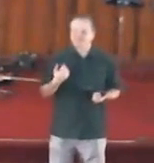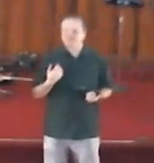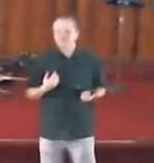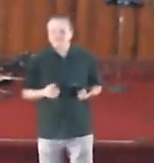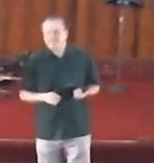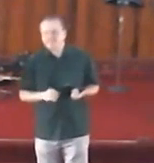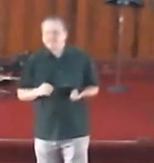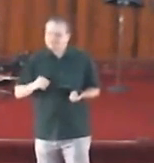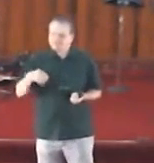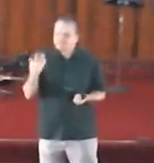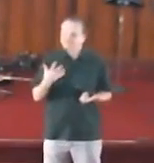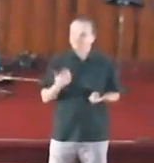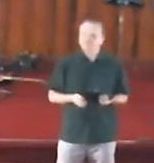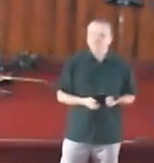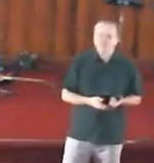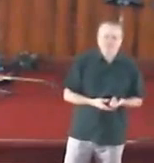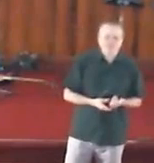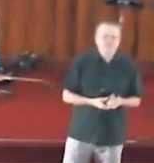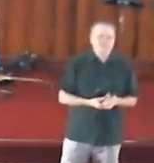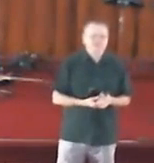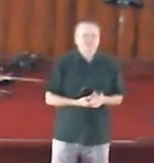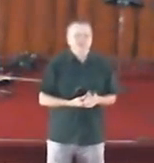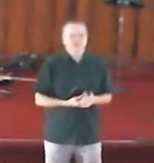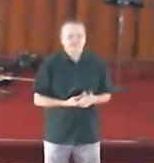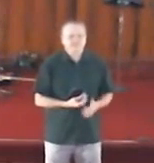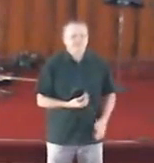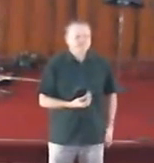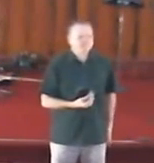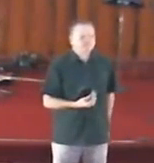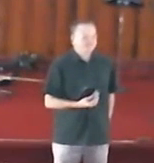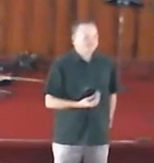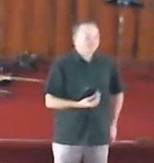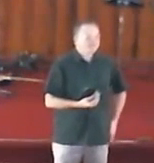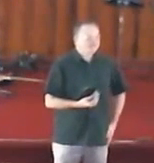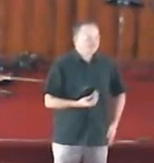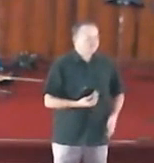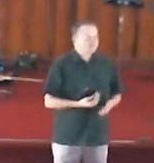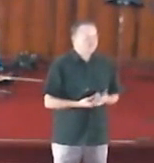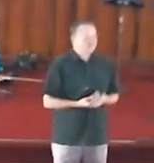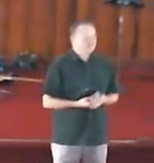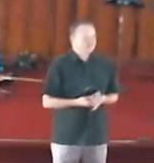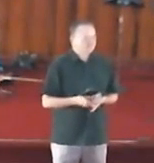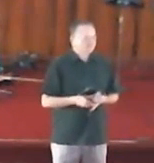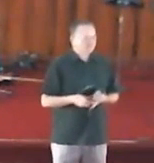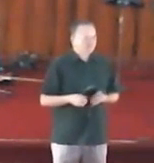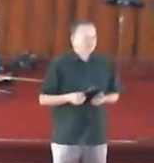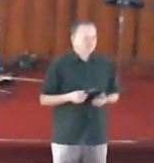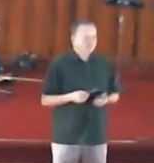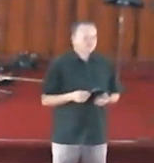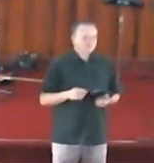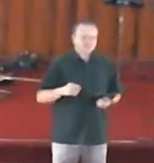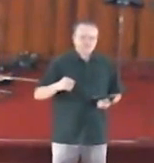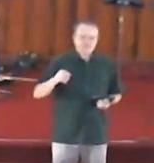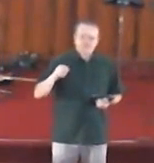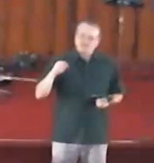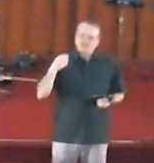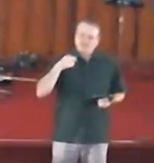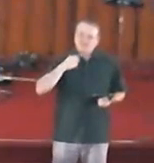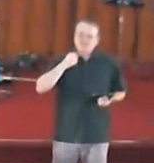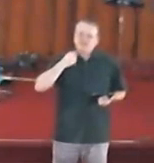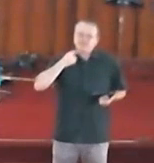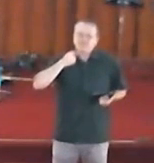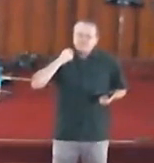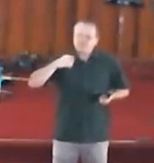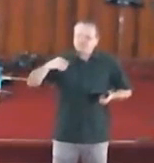venga adelante y vamos a tener un tiempo de oración. I want to ask the worship team to come forward and we'll have a time where we can pray. Y